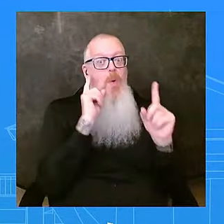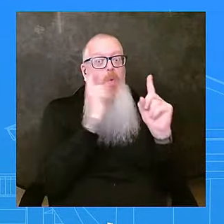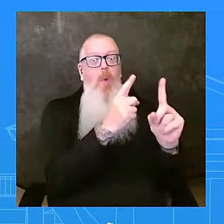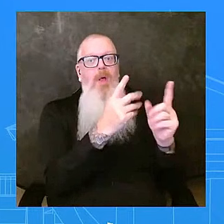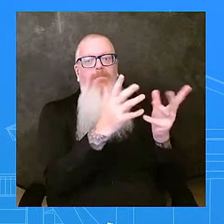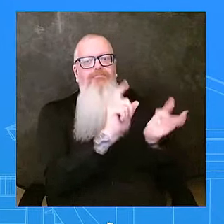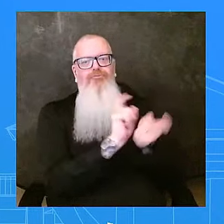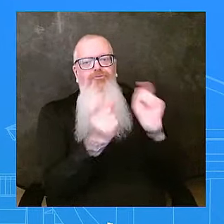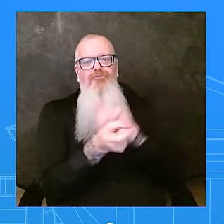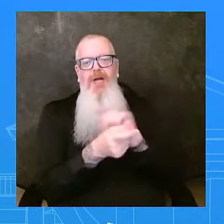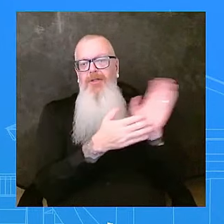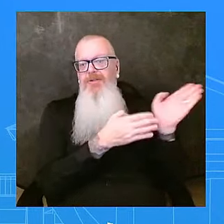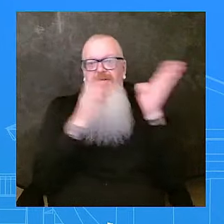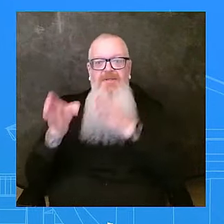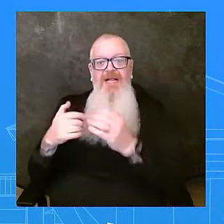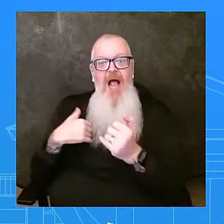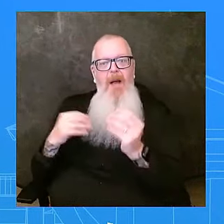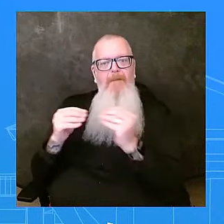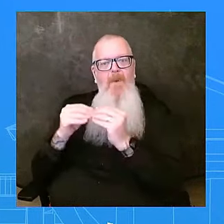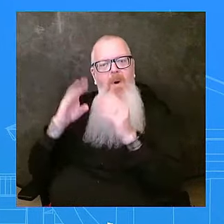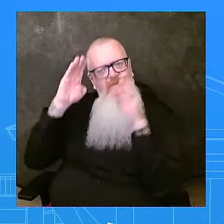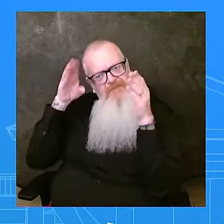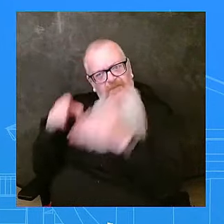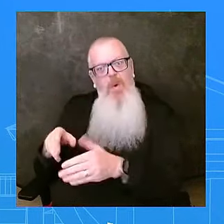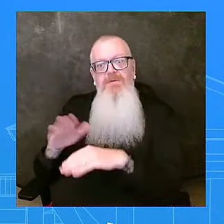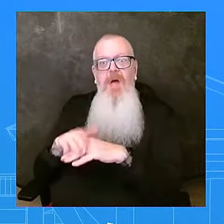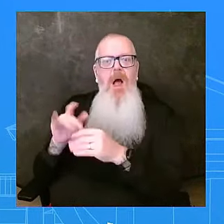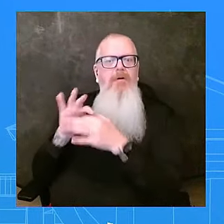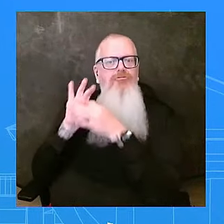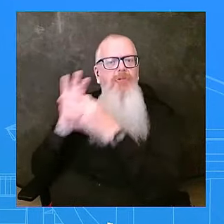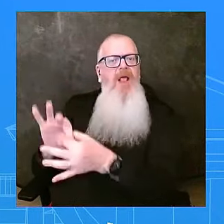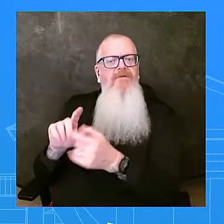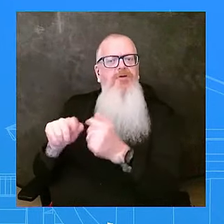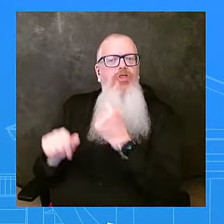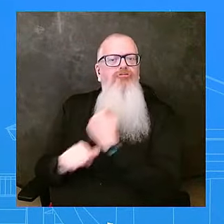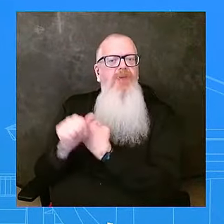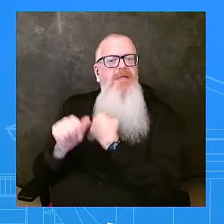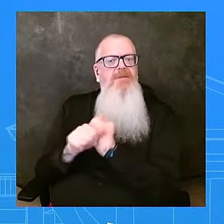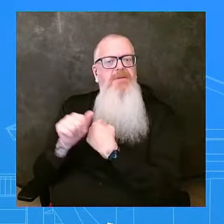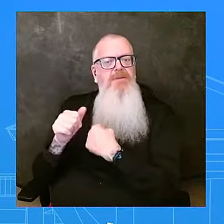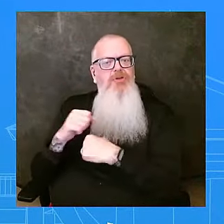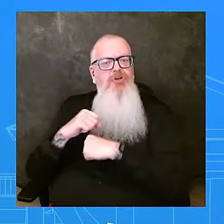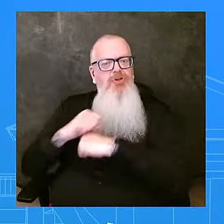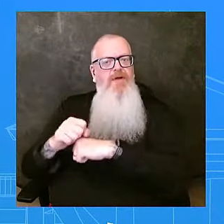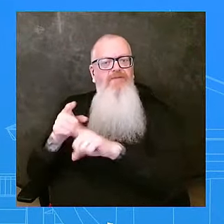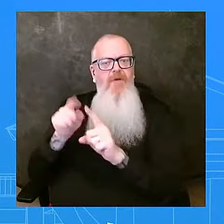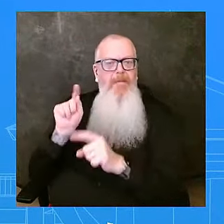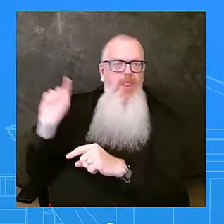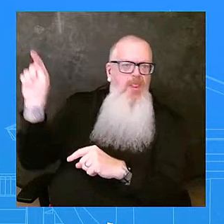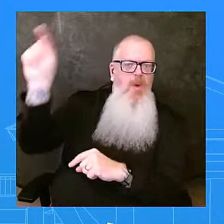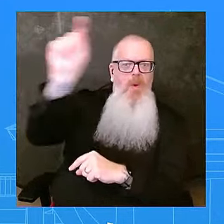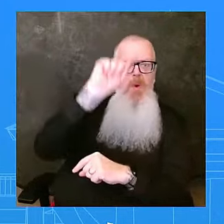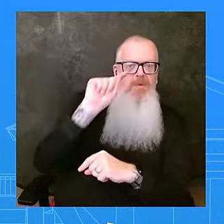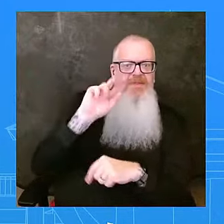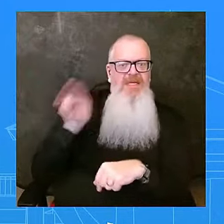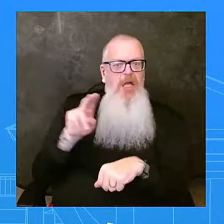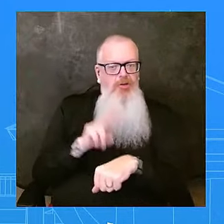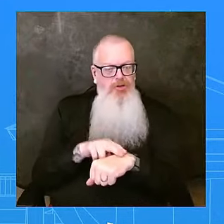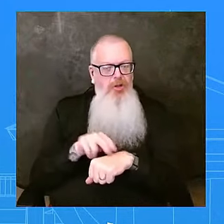those more modern and relevant threats to our national security posed by nation states and non-nation states around the world. But as for